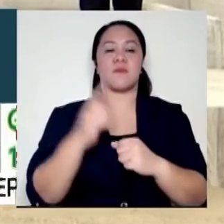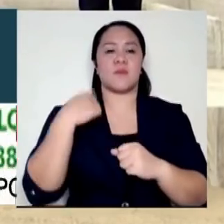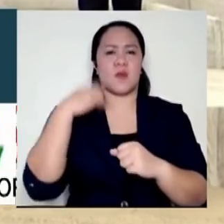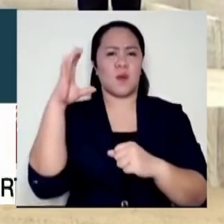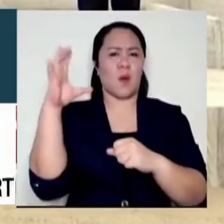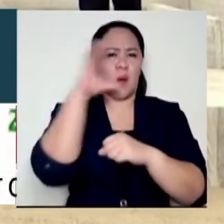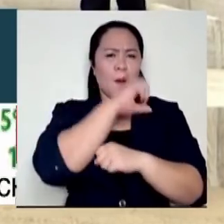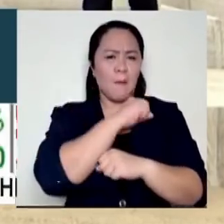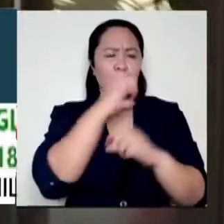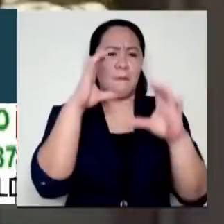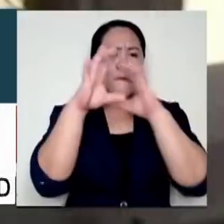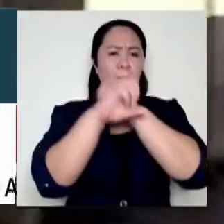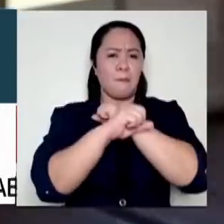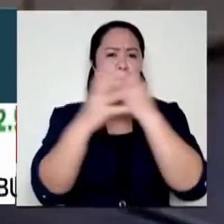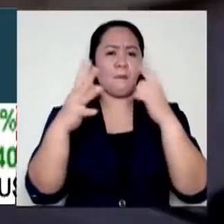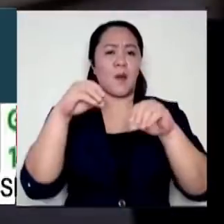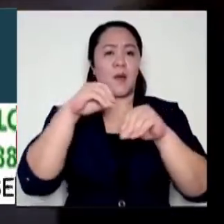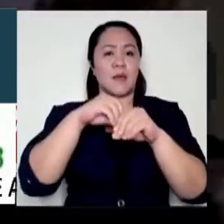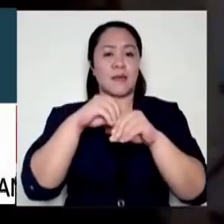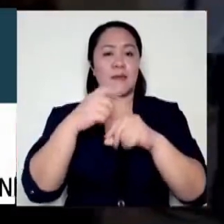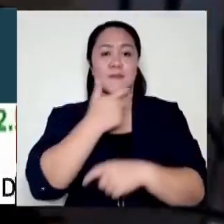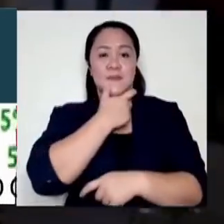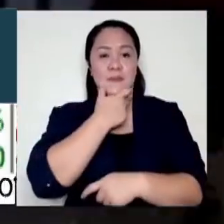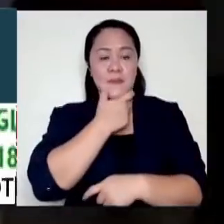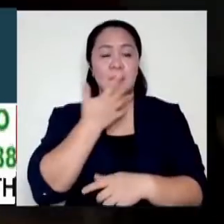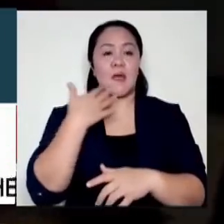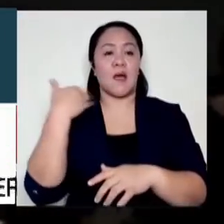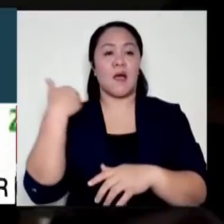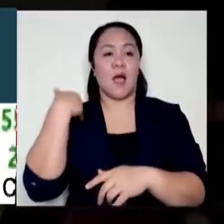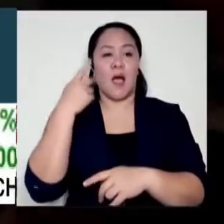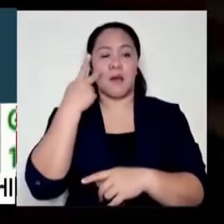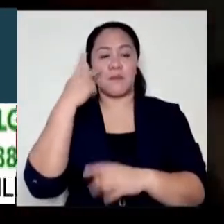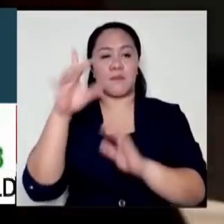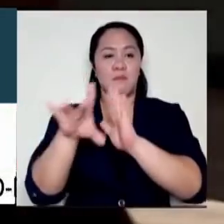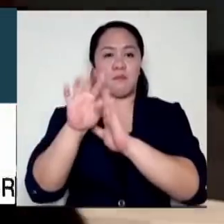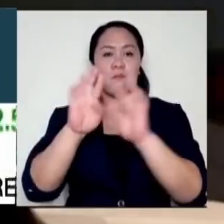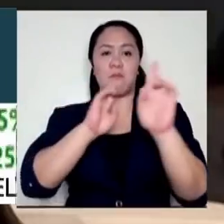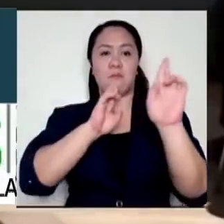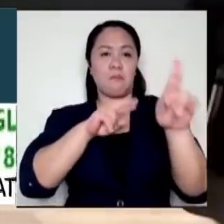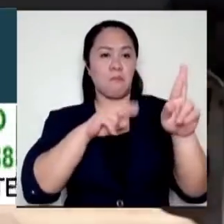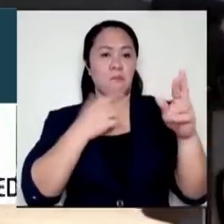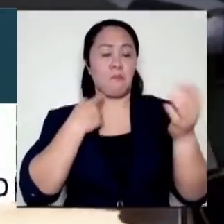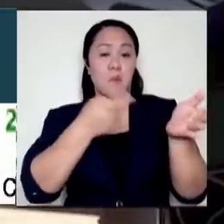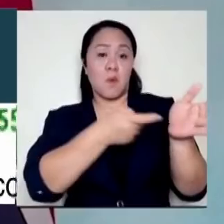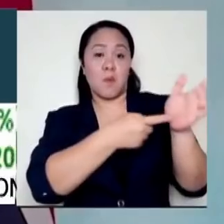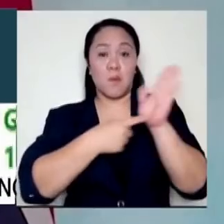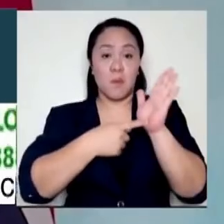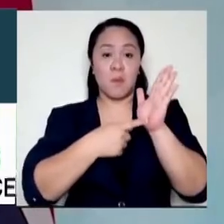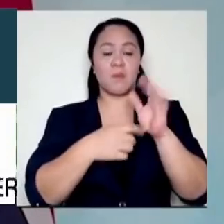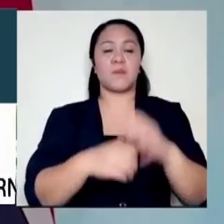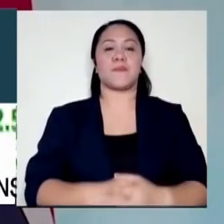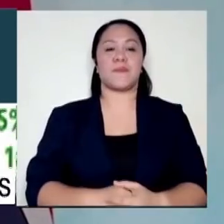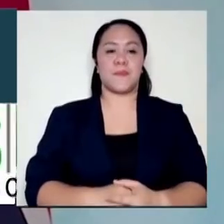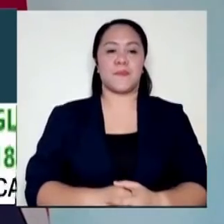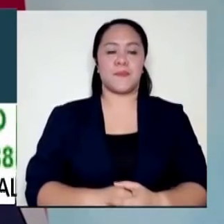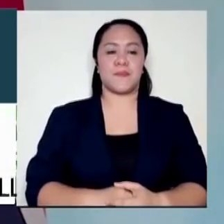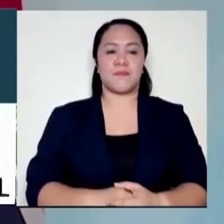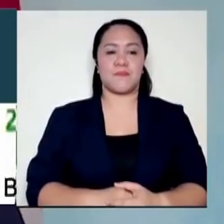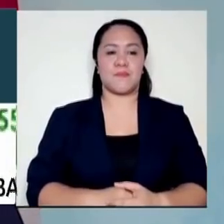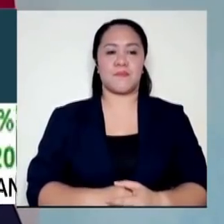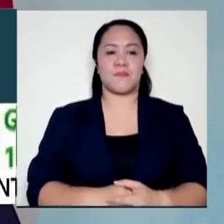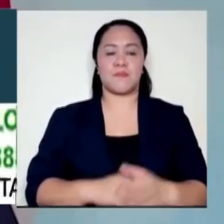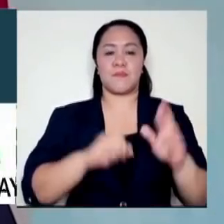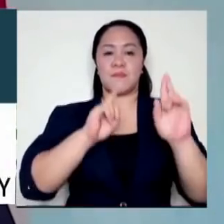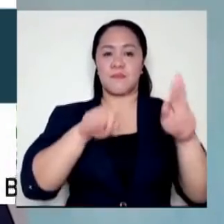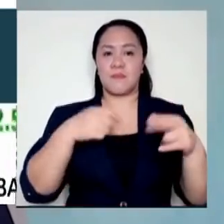in England's Cornwall, Johnson said the pledge was in response to a request by him. "A week ago, I